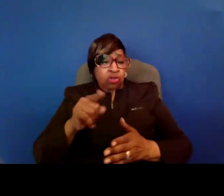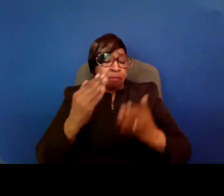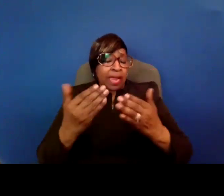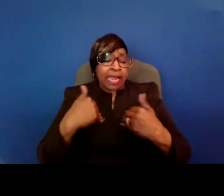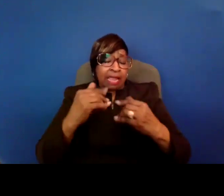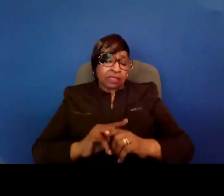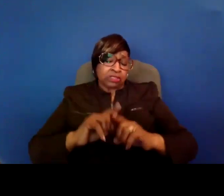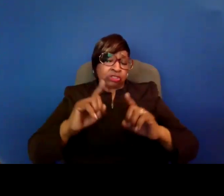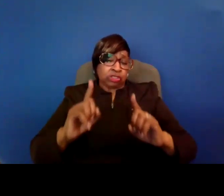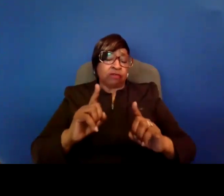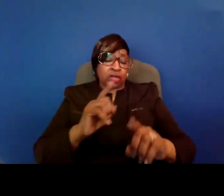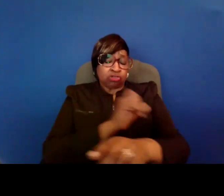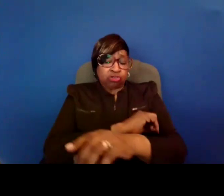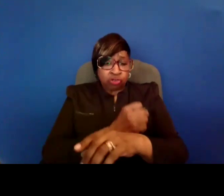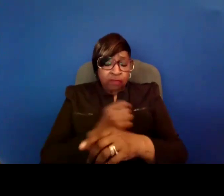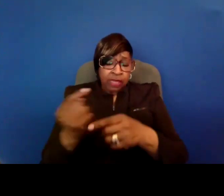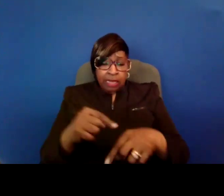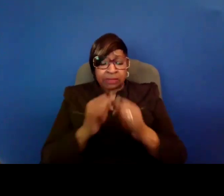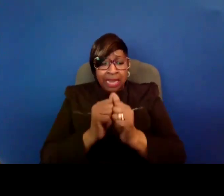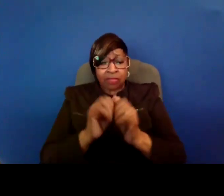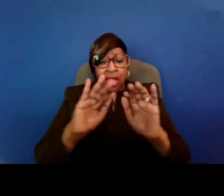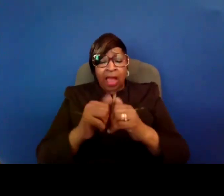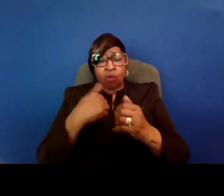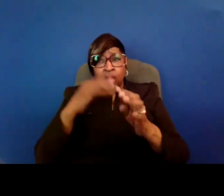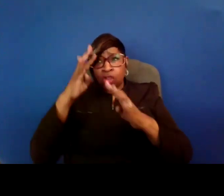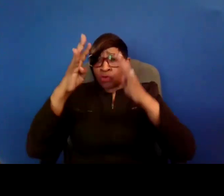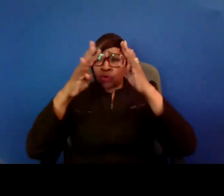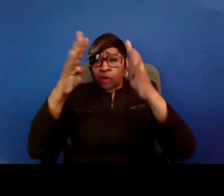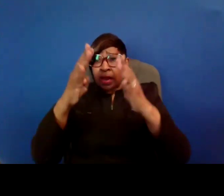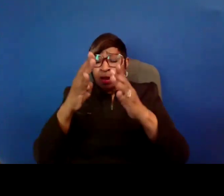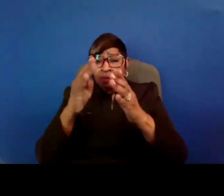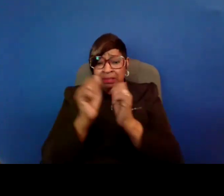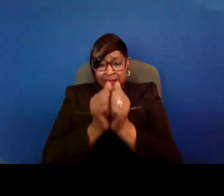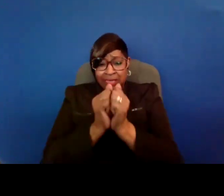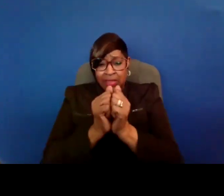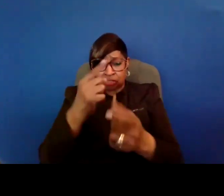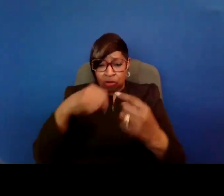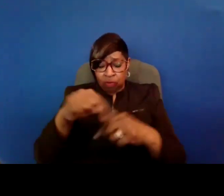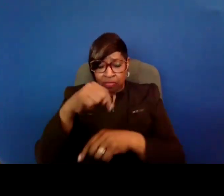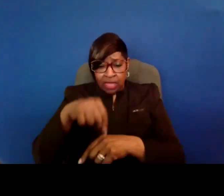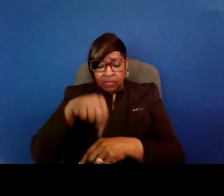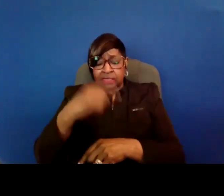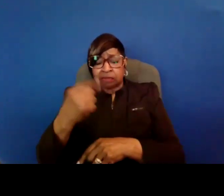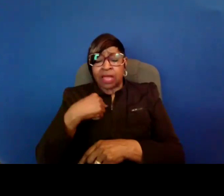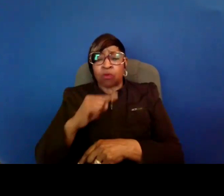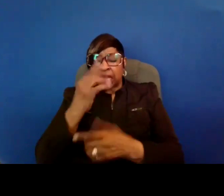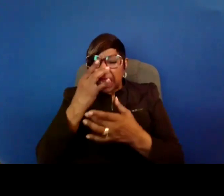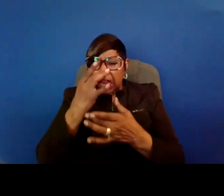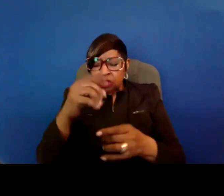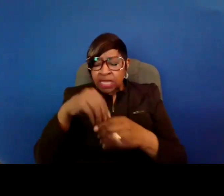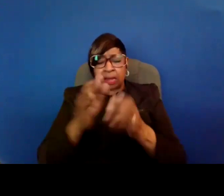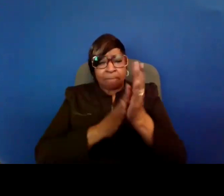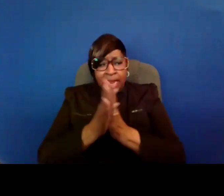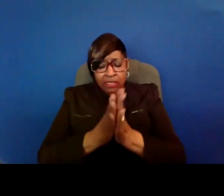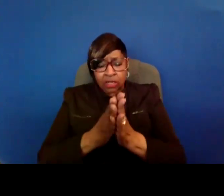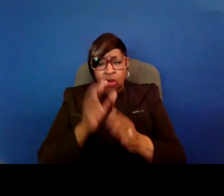different strengths that are coming together. How do we create cohesion around this? This is something that I'm really interested in and passionate about working with my clients